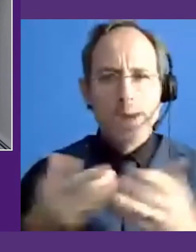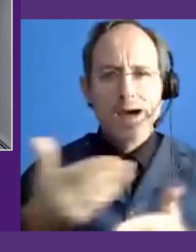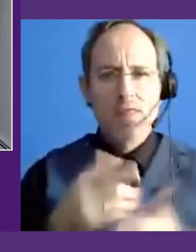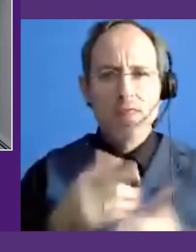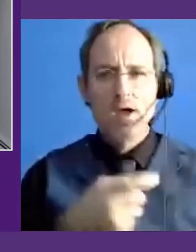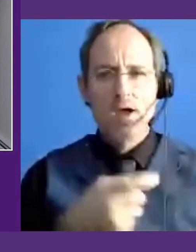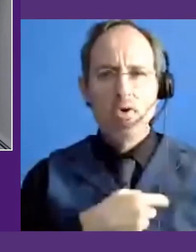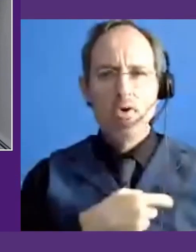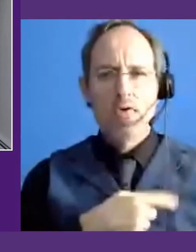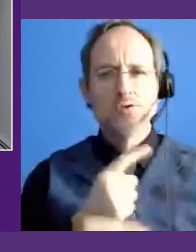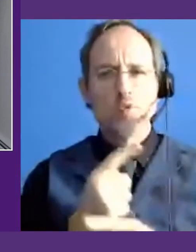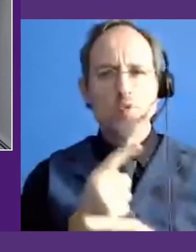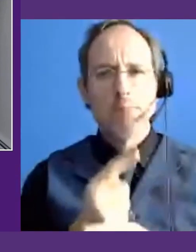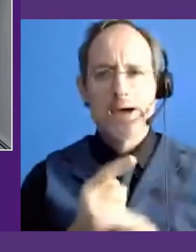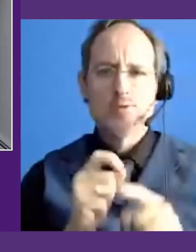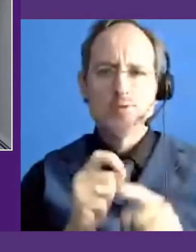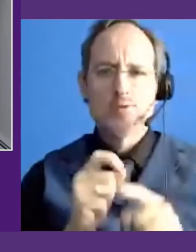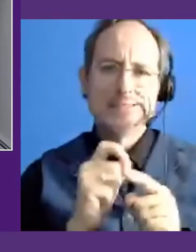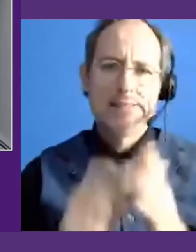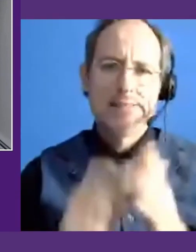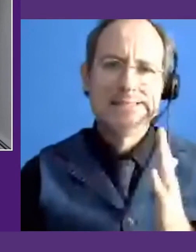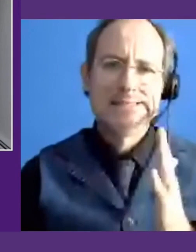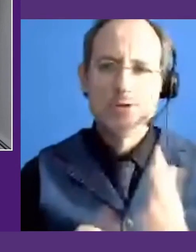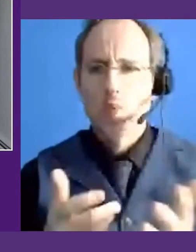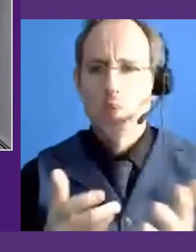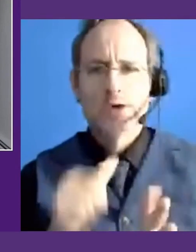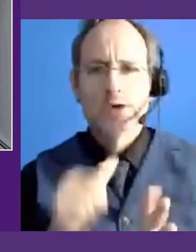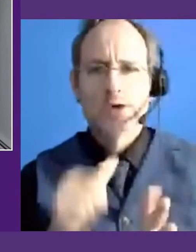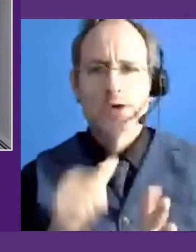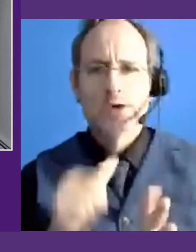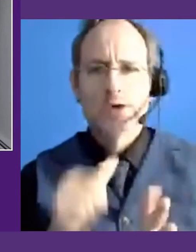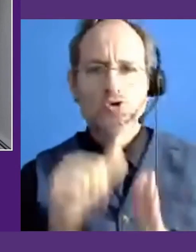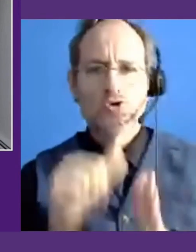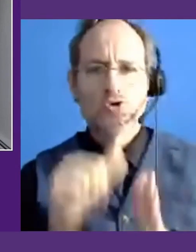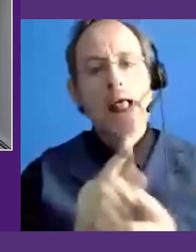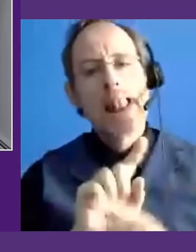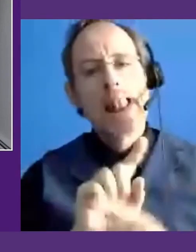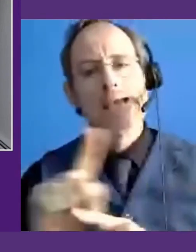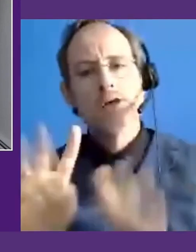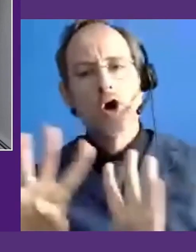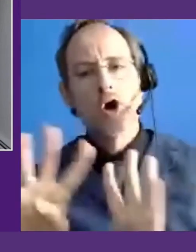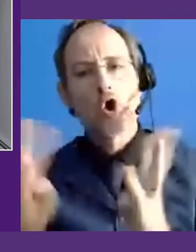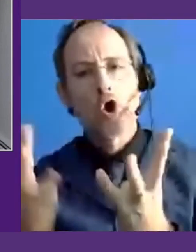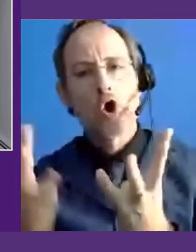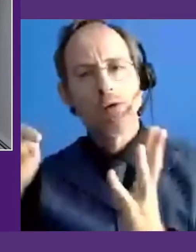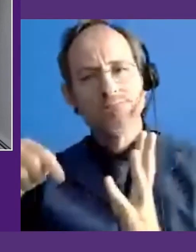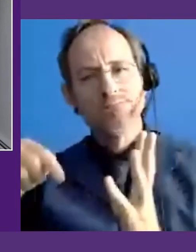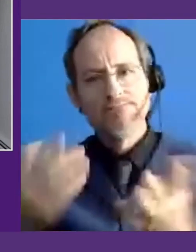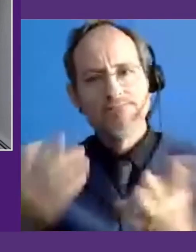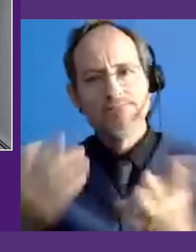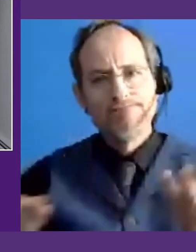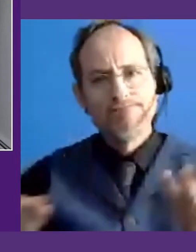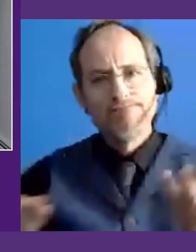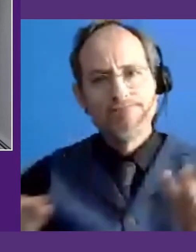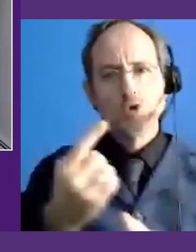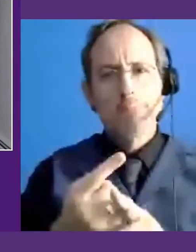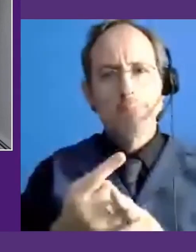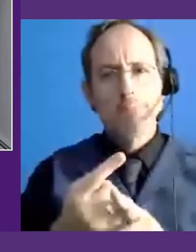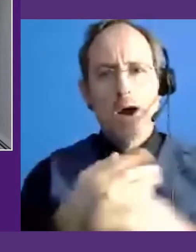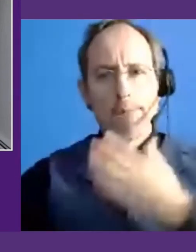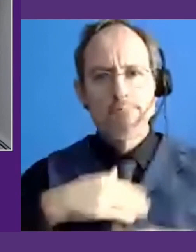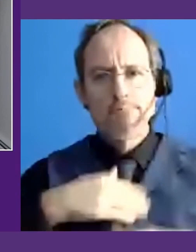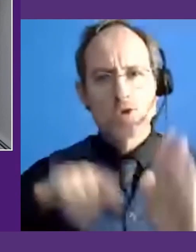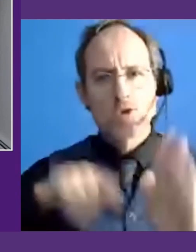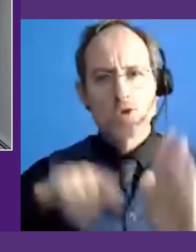are going to be talking about codes of portrayal and guidelines and so on. And very often that's because people want to know where to start, they don't